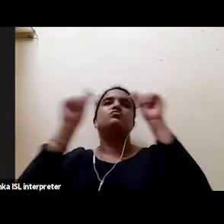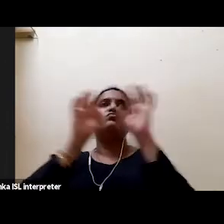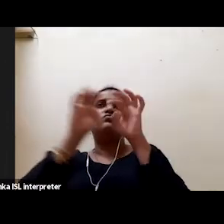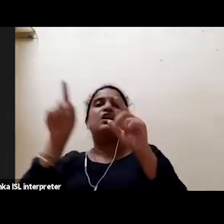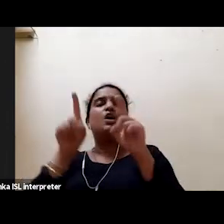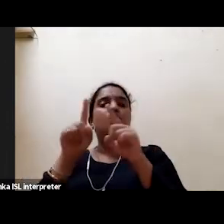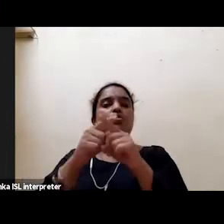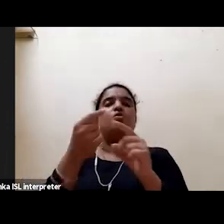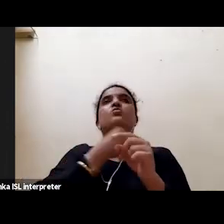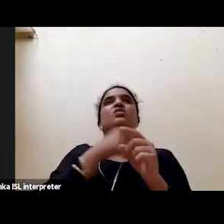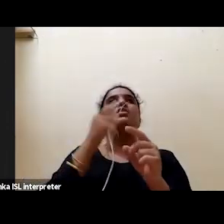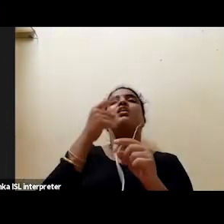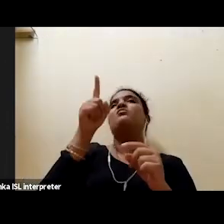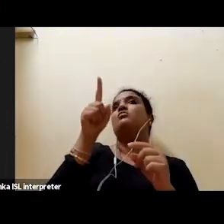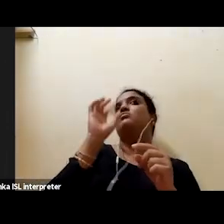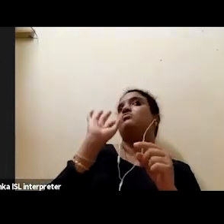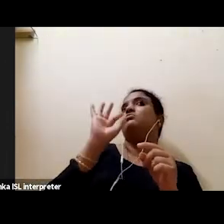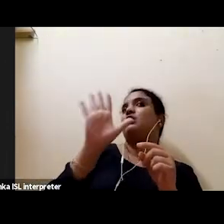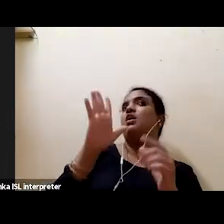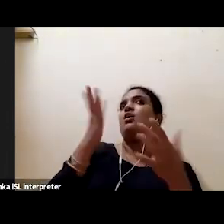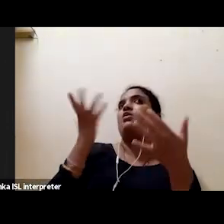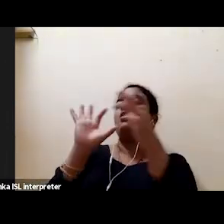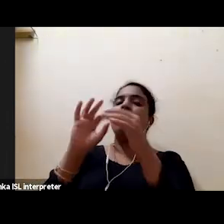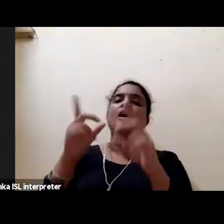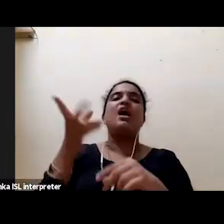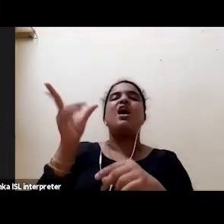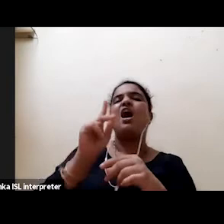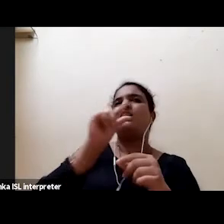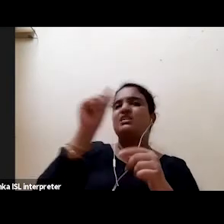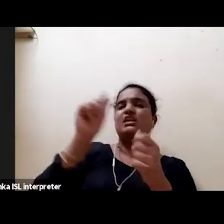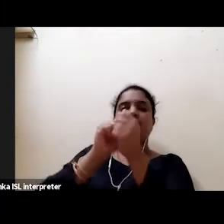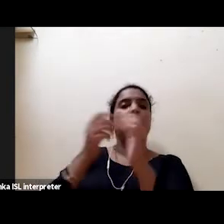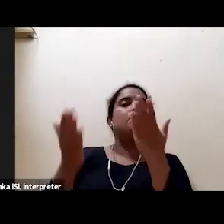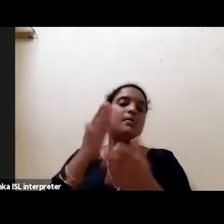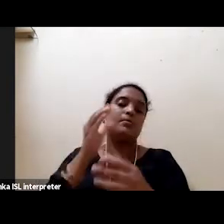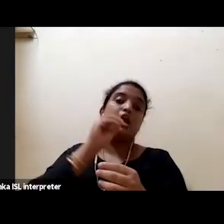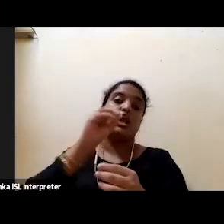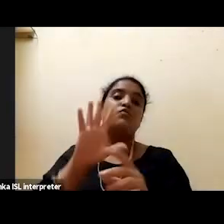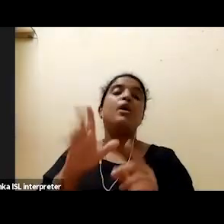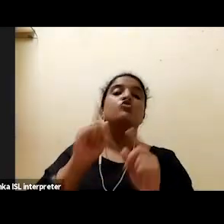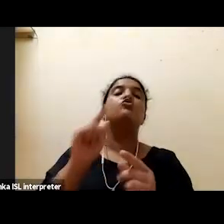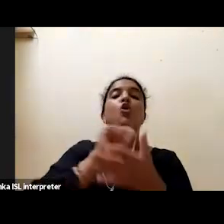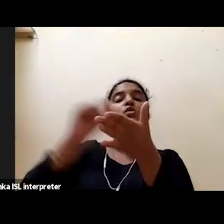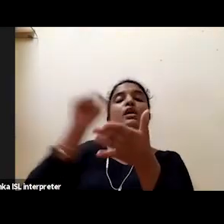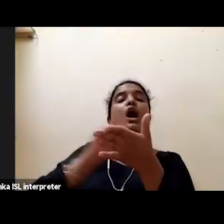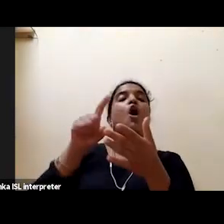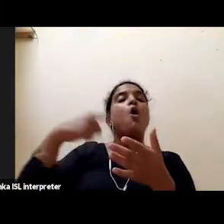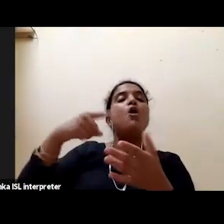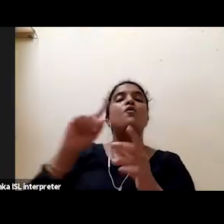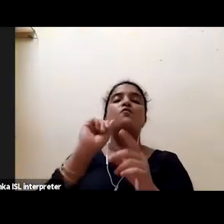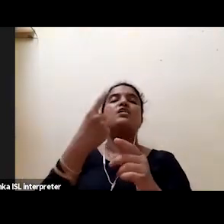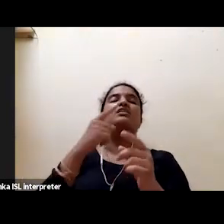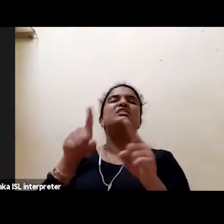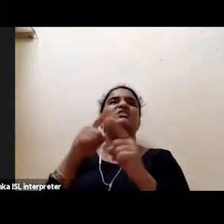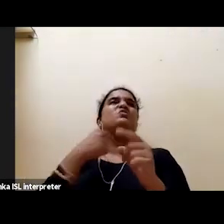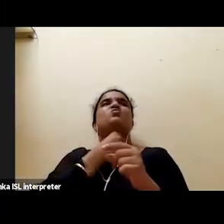voice will tell us, hey, this is terrible, so just rewrite this or don't write this. So when you're writing first, don't let that voice